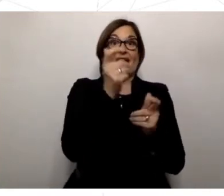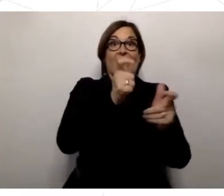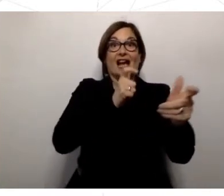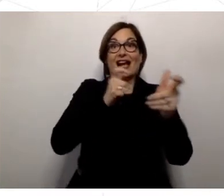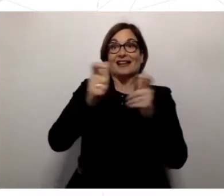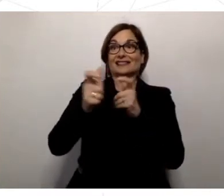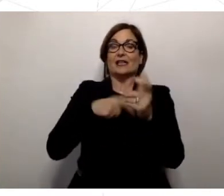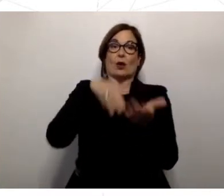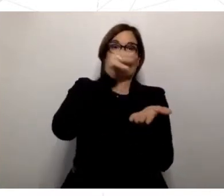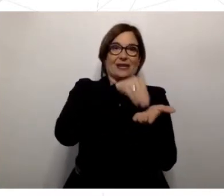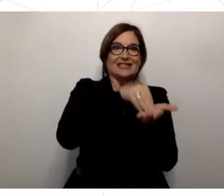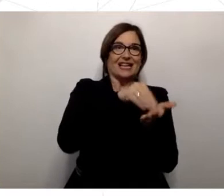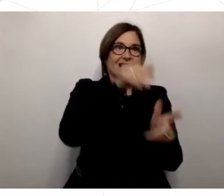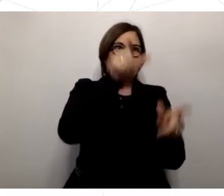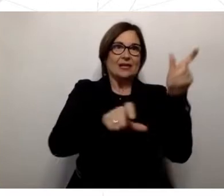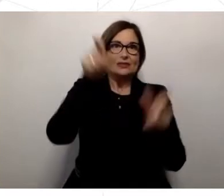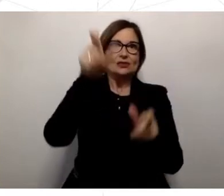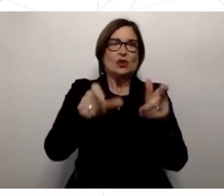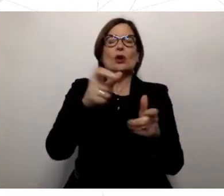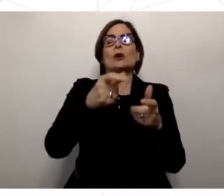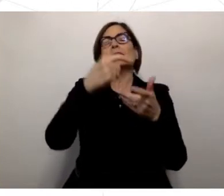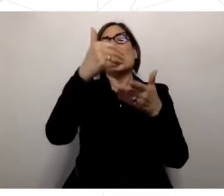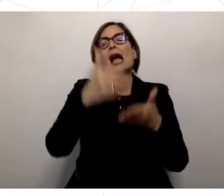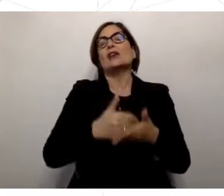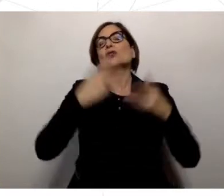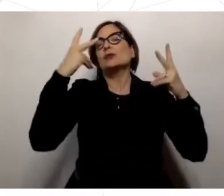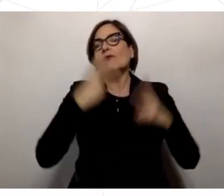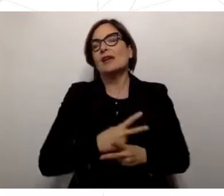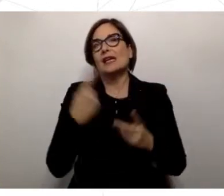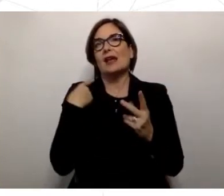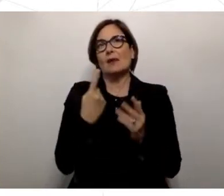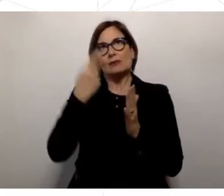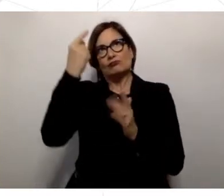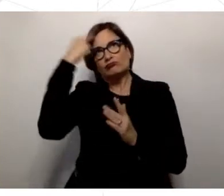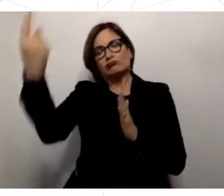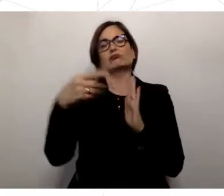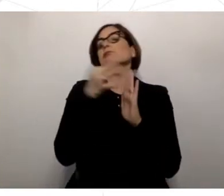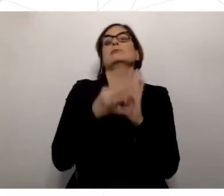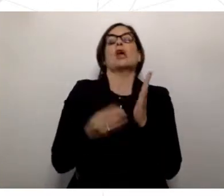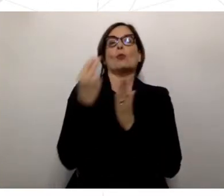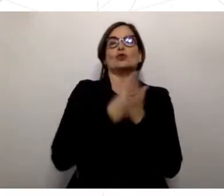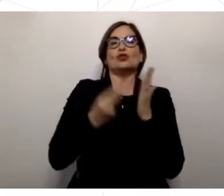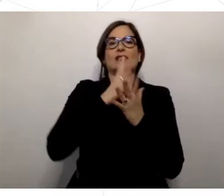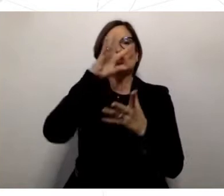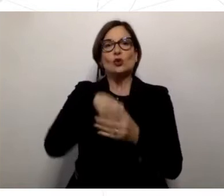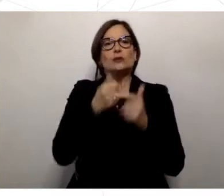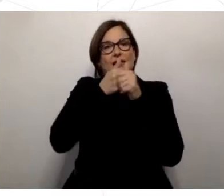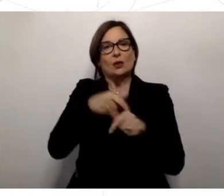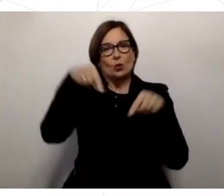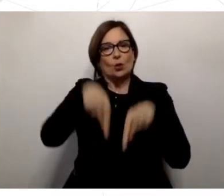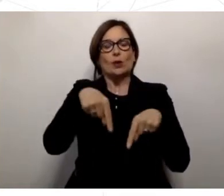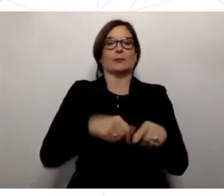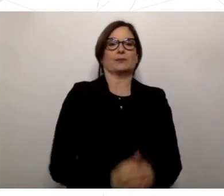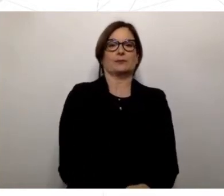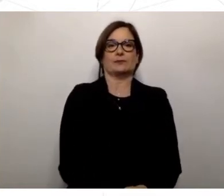find that having this in-person interaction with folks really helps land the inclusive design principles that we